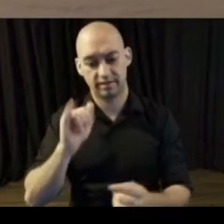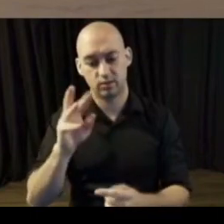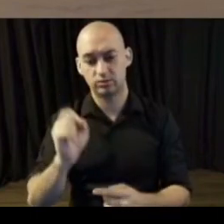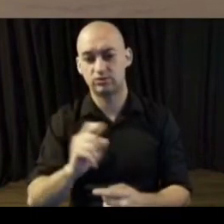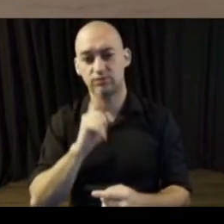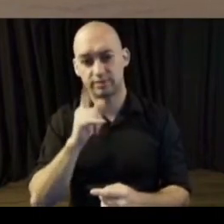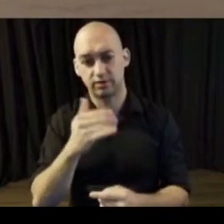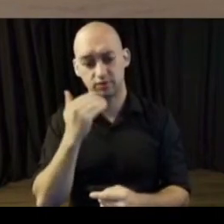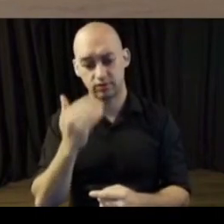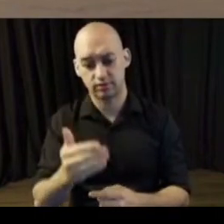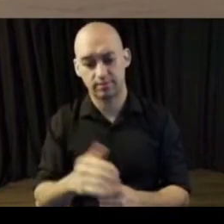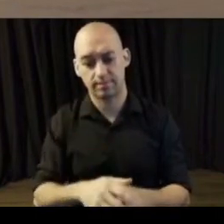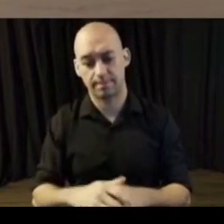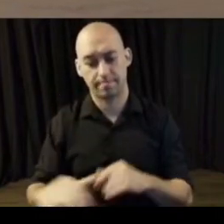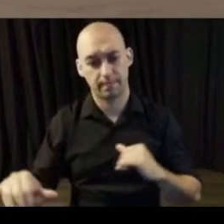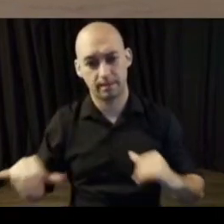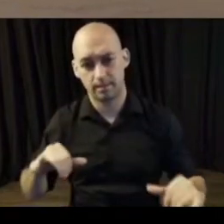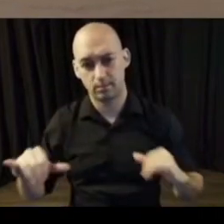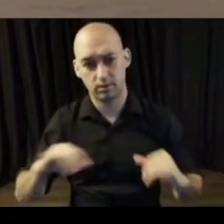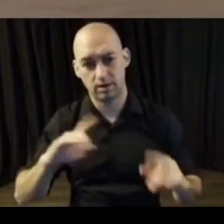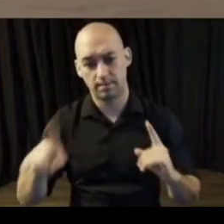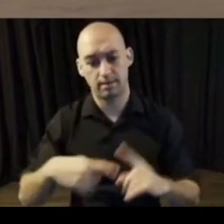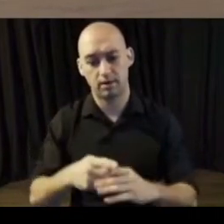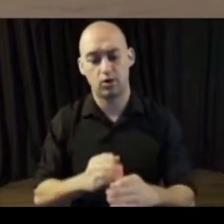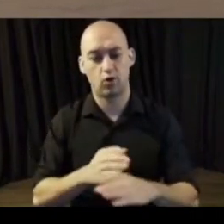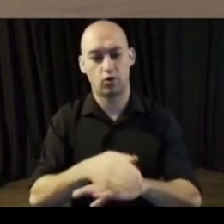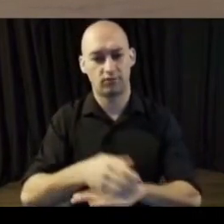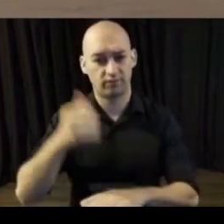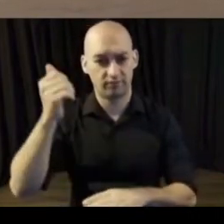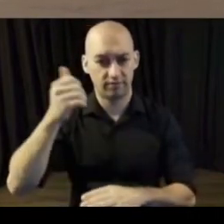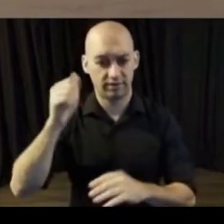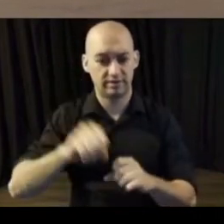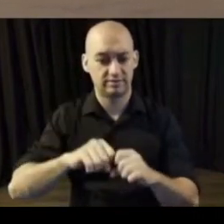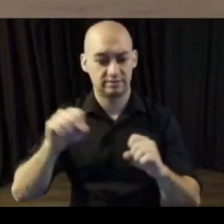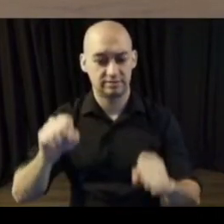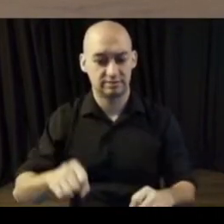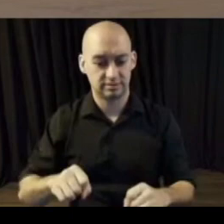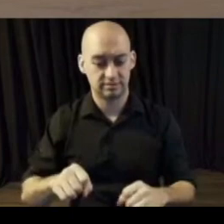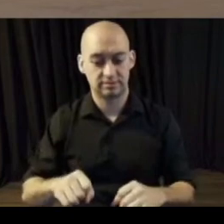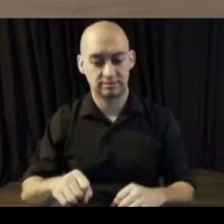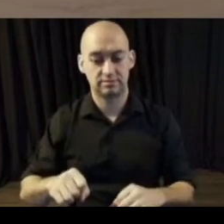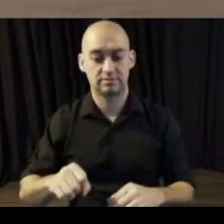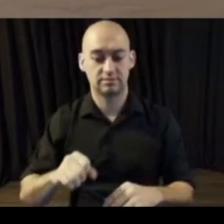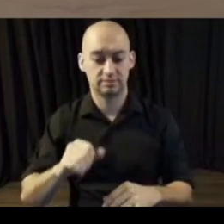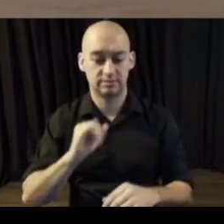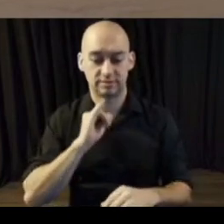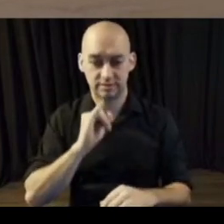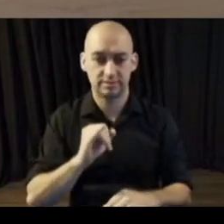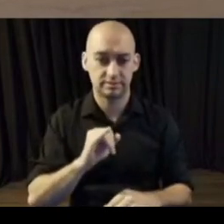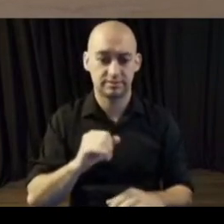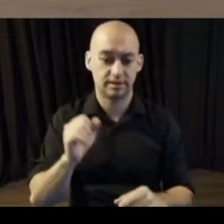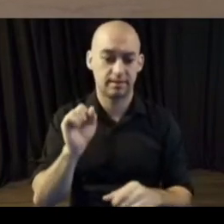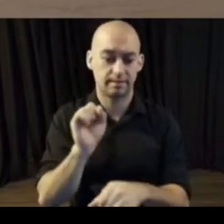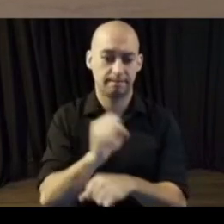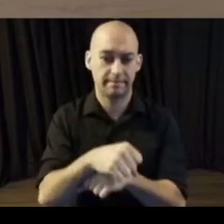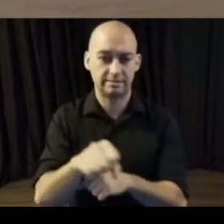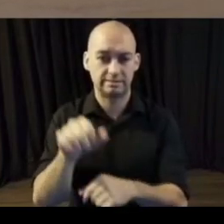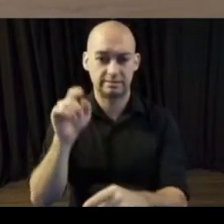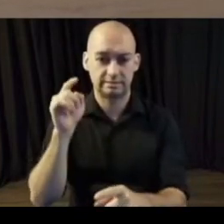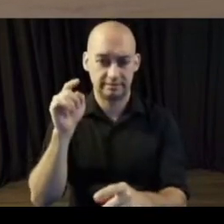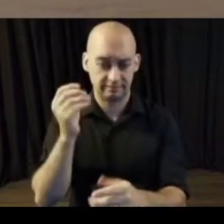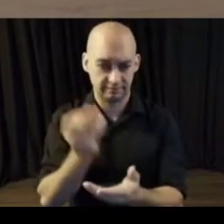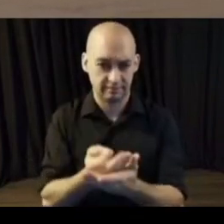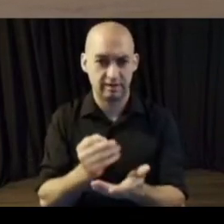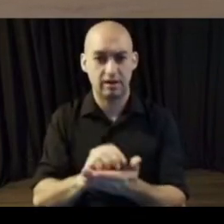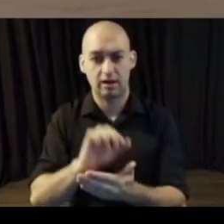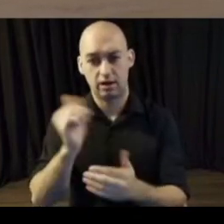the bragging about our overfunded retirement system, while it absolutely beats the fact that, you know, other